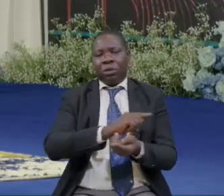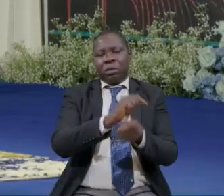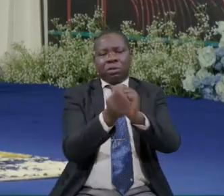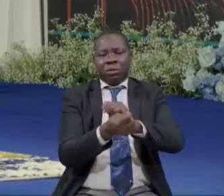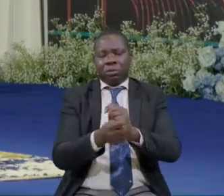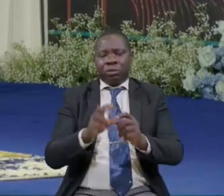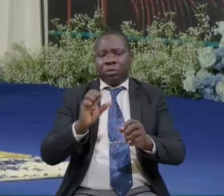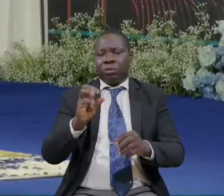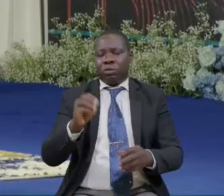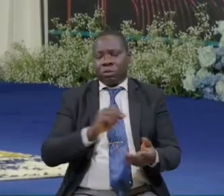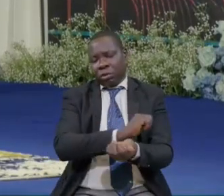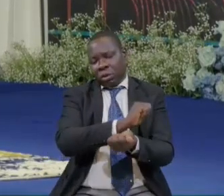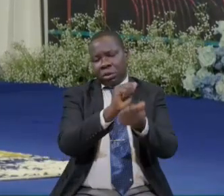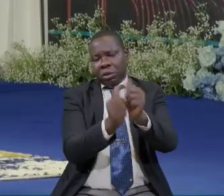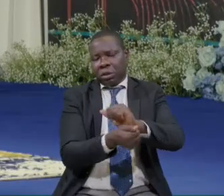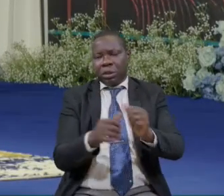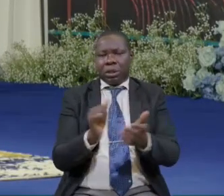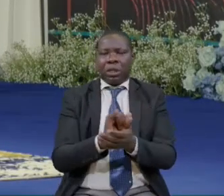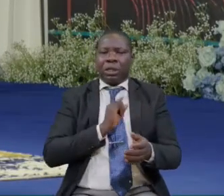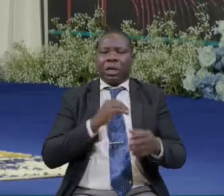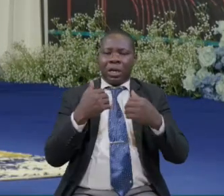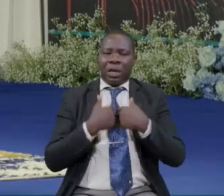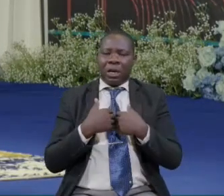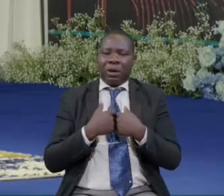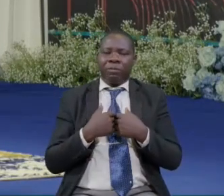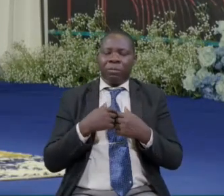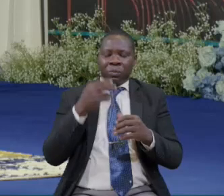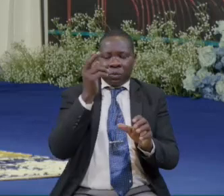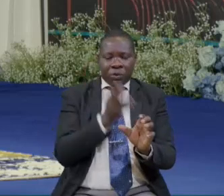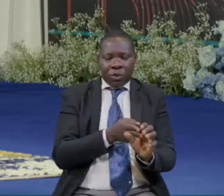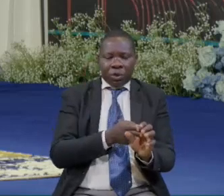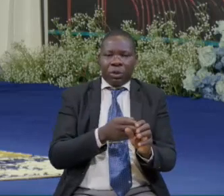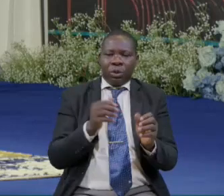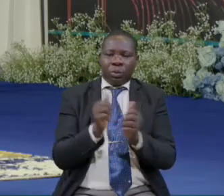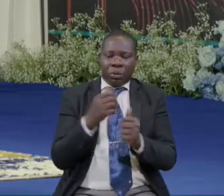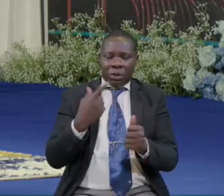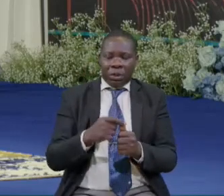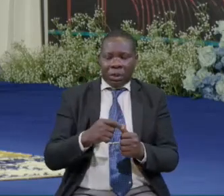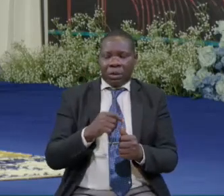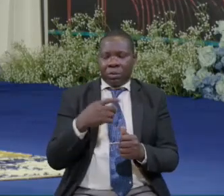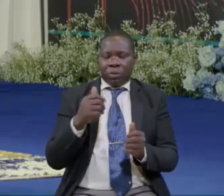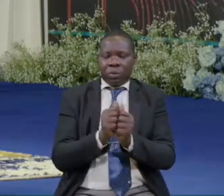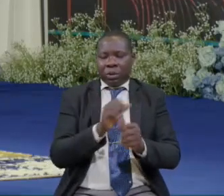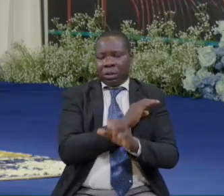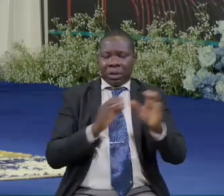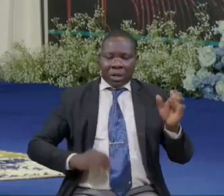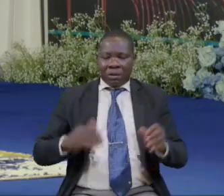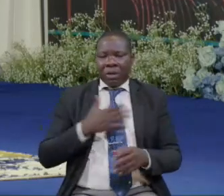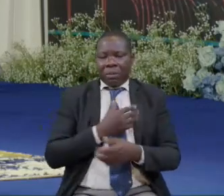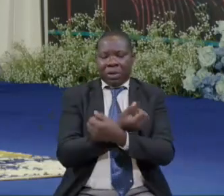that I have conformity unto Christ, my Savior and my Lord. Tell